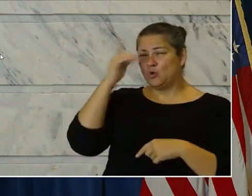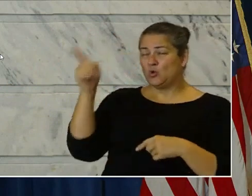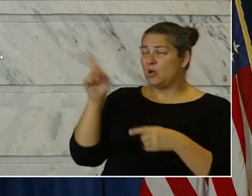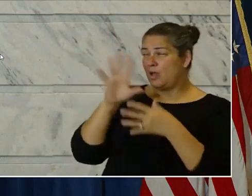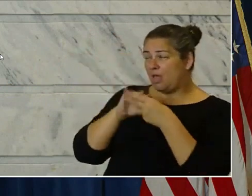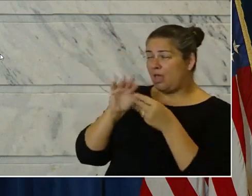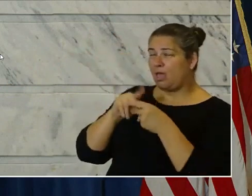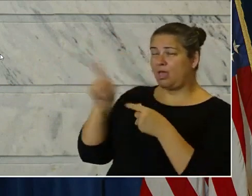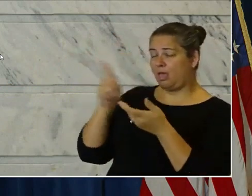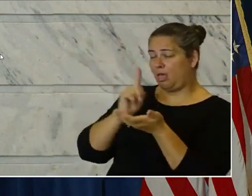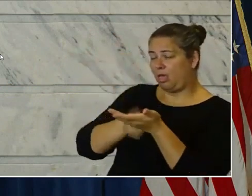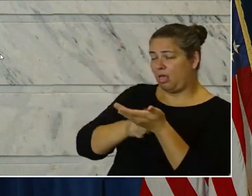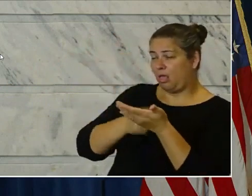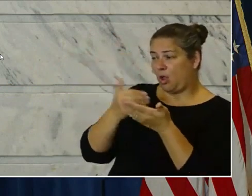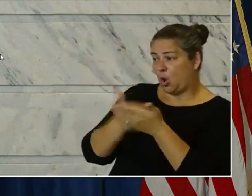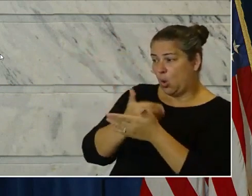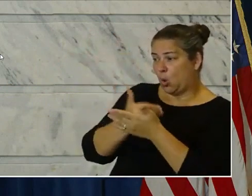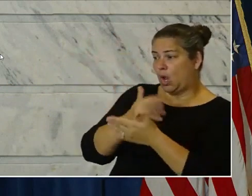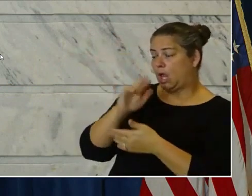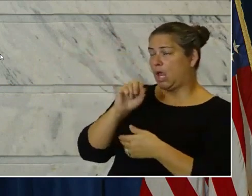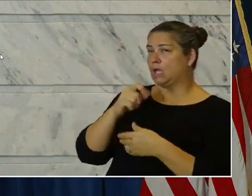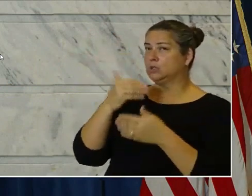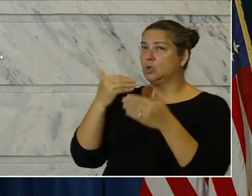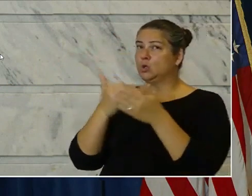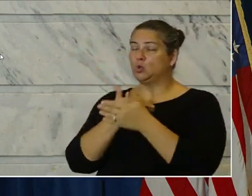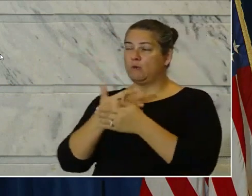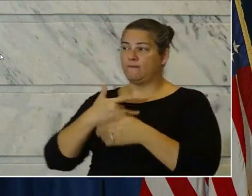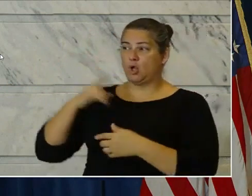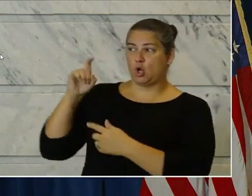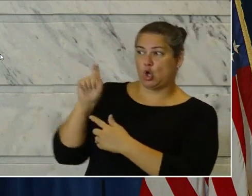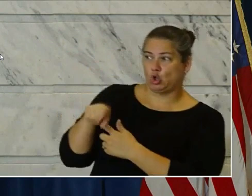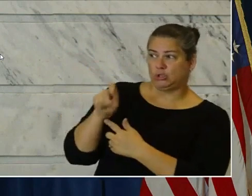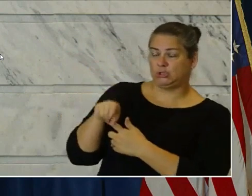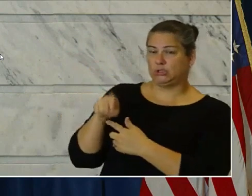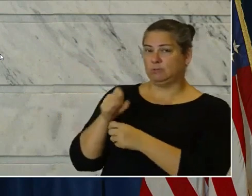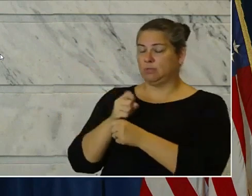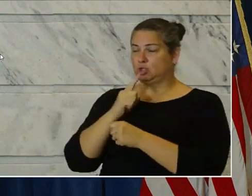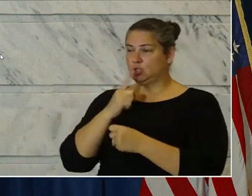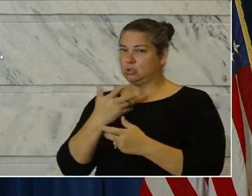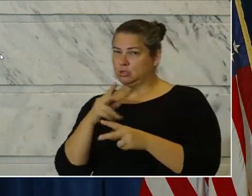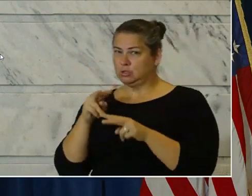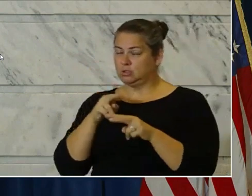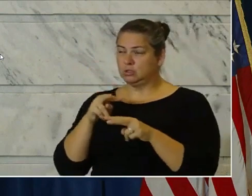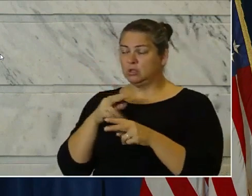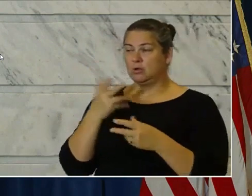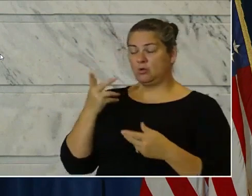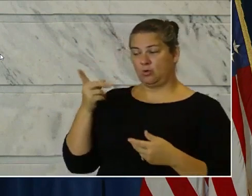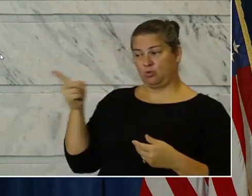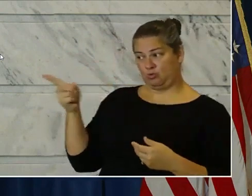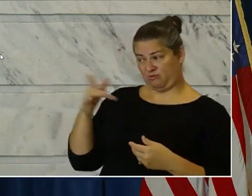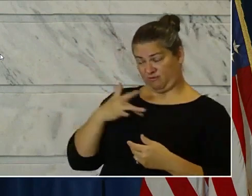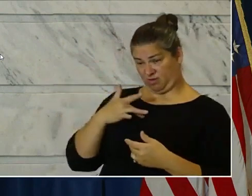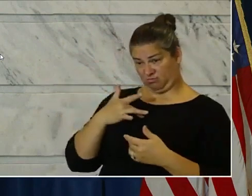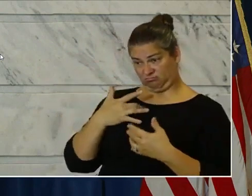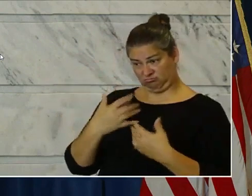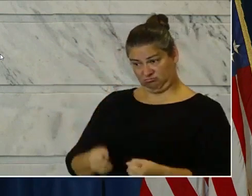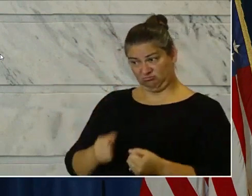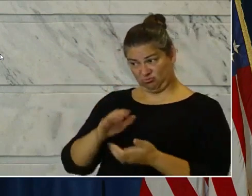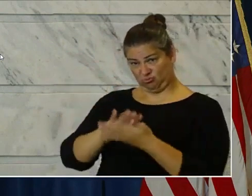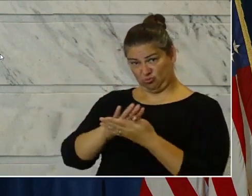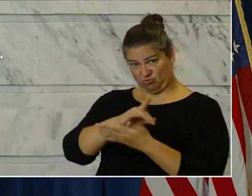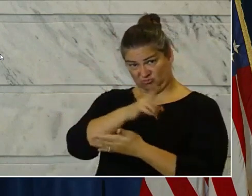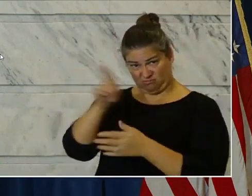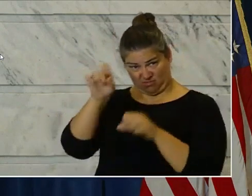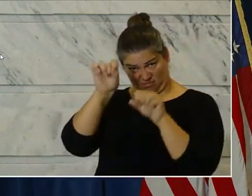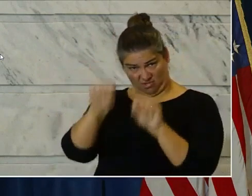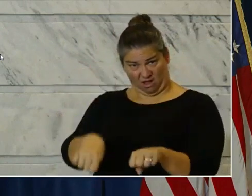know, an escalation again, more urgency, do you feel confidently that schools across the Commonwealth are ready to handle in-person